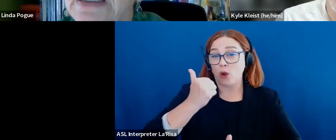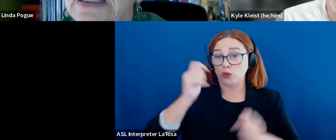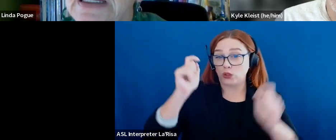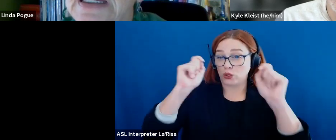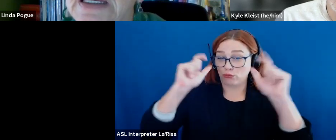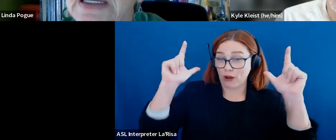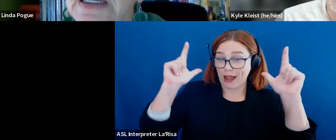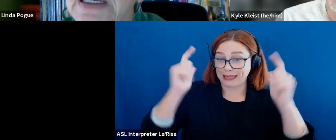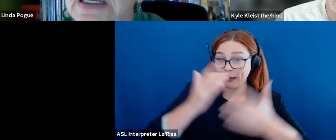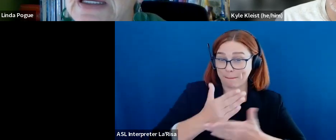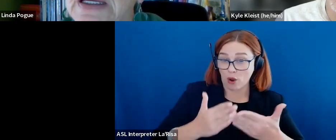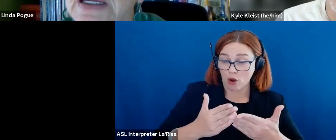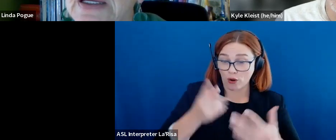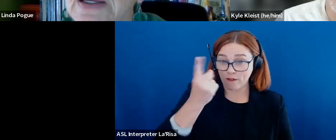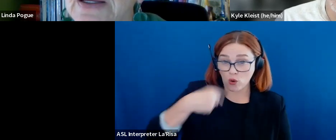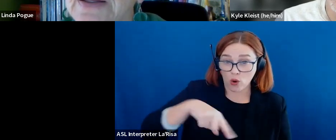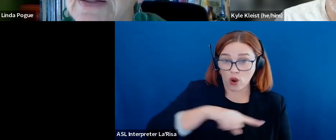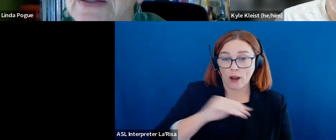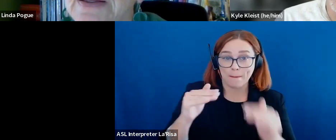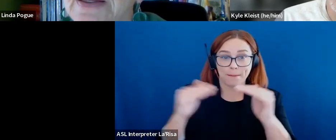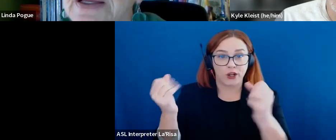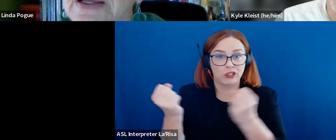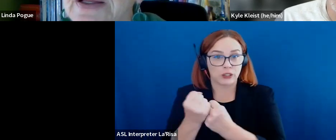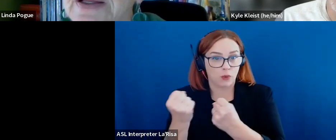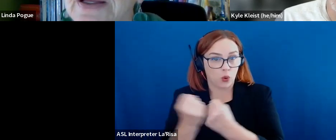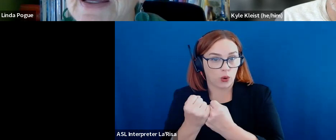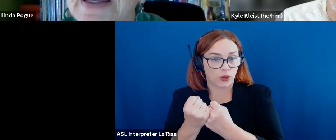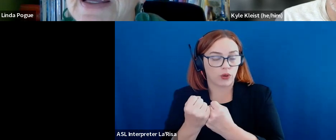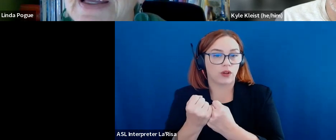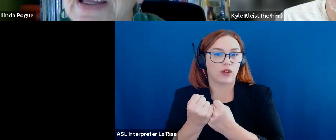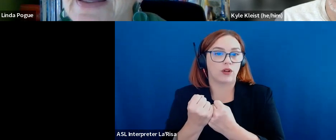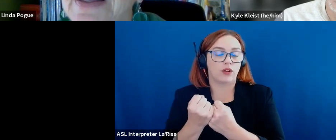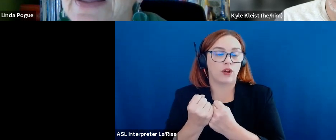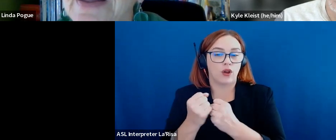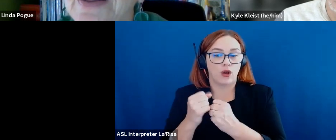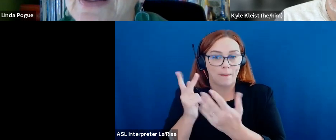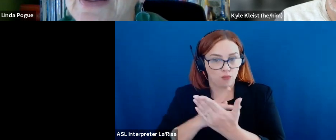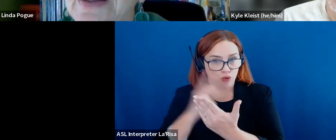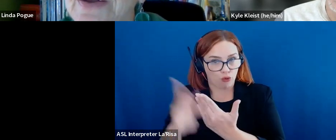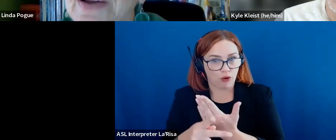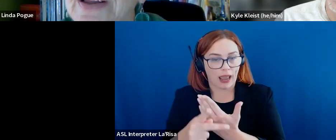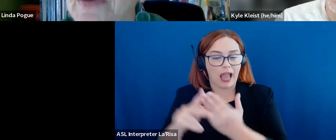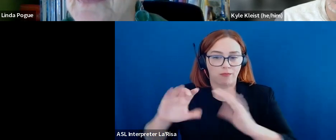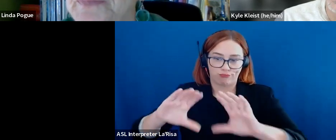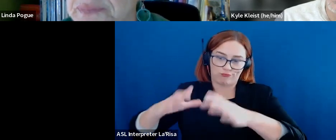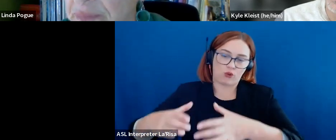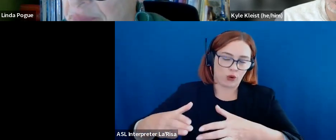about kind of redoing our peer support programs and groups was just finding out how